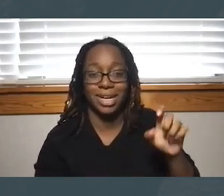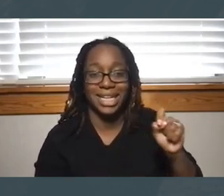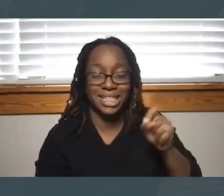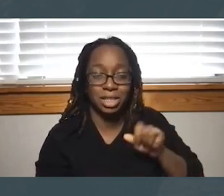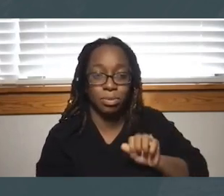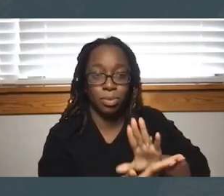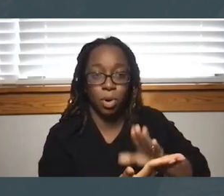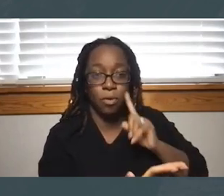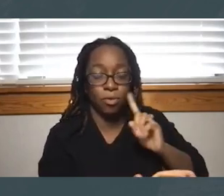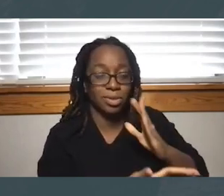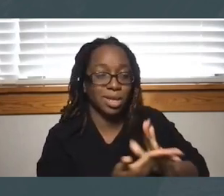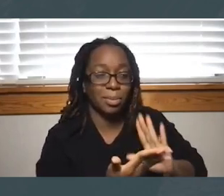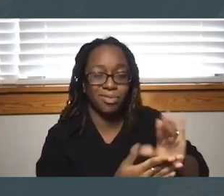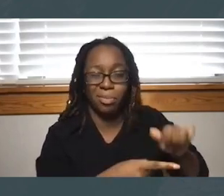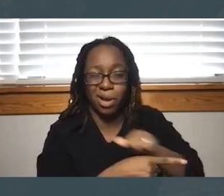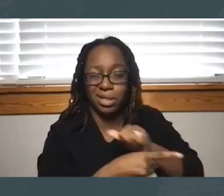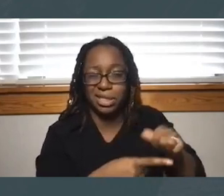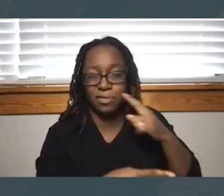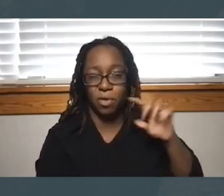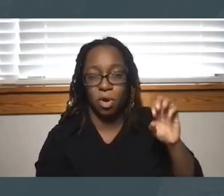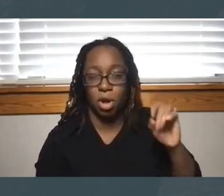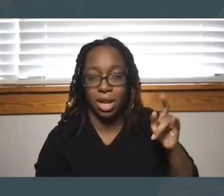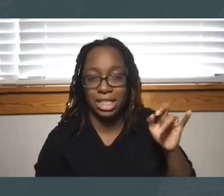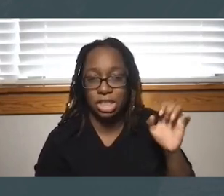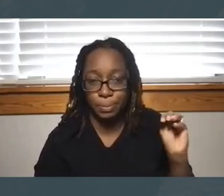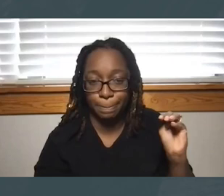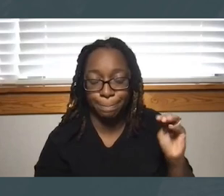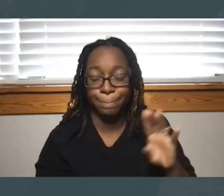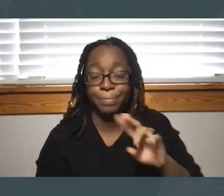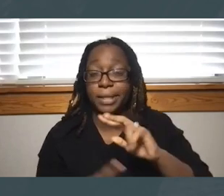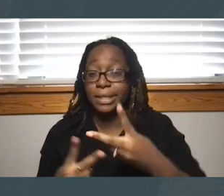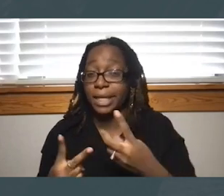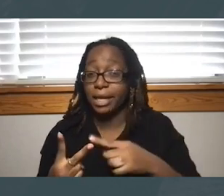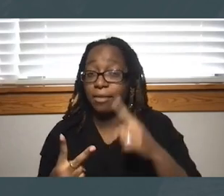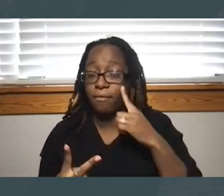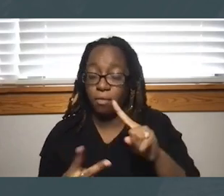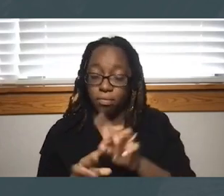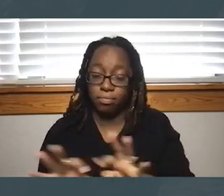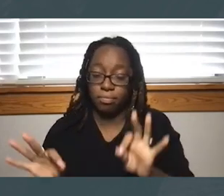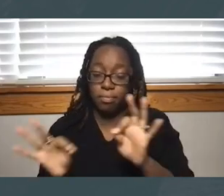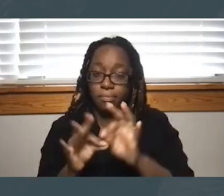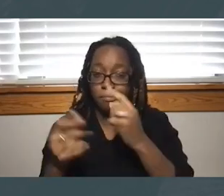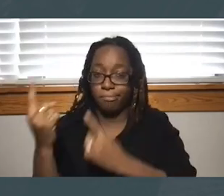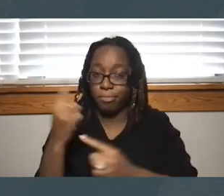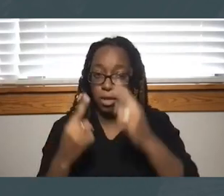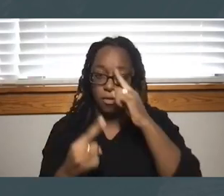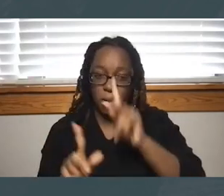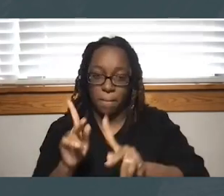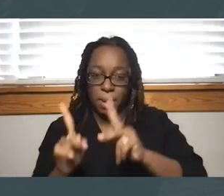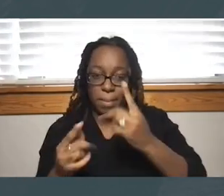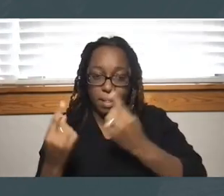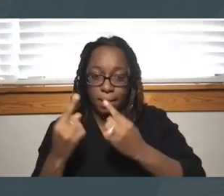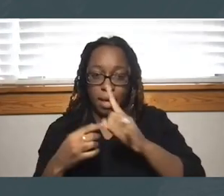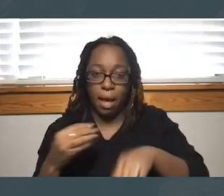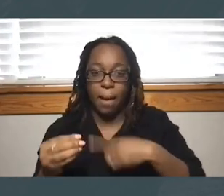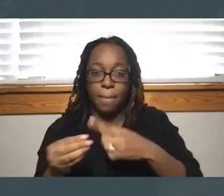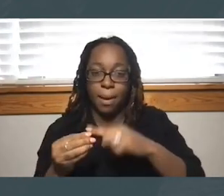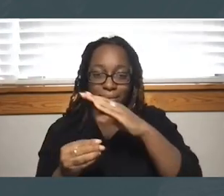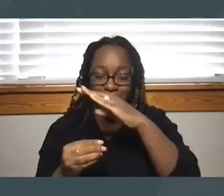canonized practitioners. The second is a critical consideration of the free thinkers of the Black radical